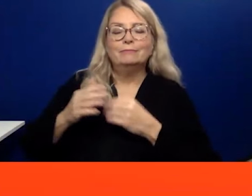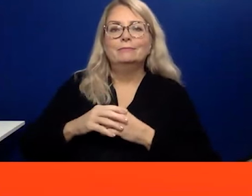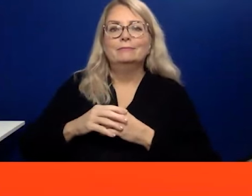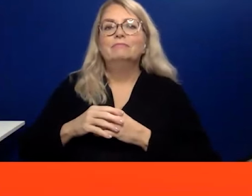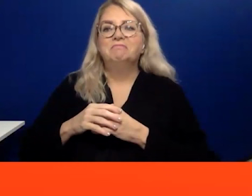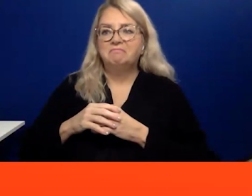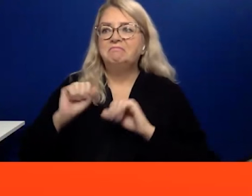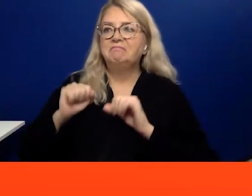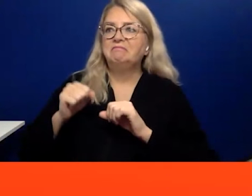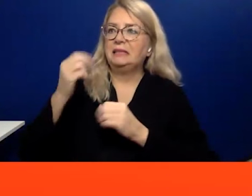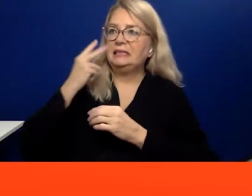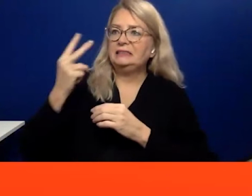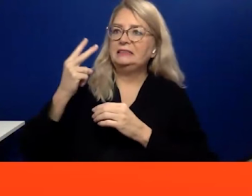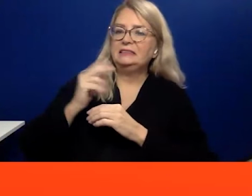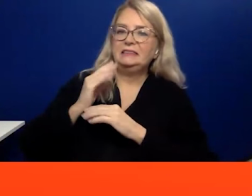job.